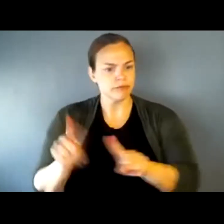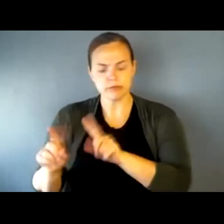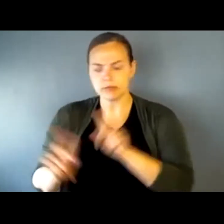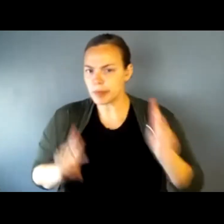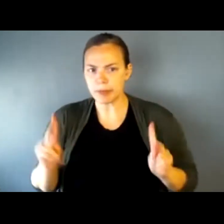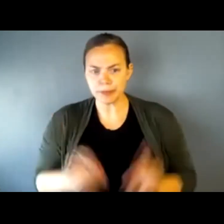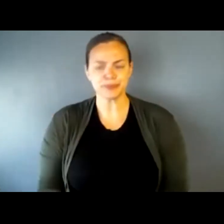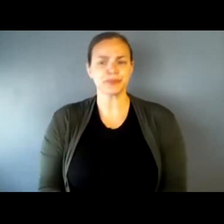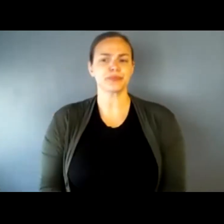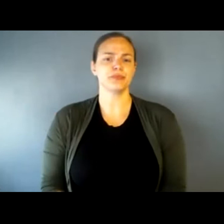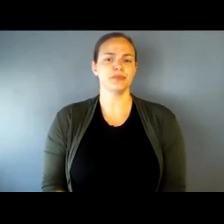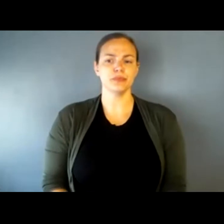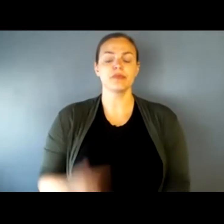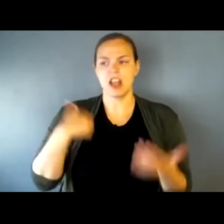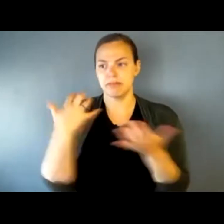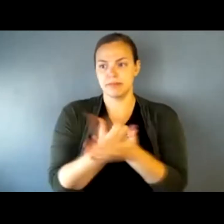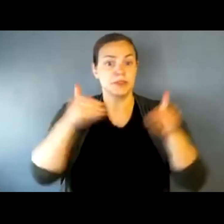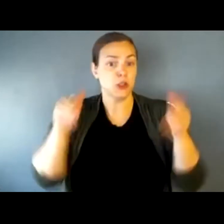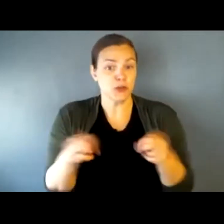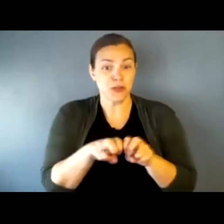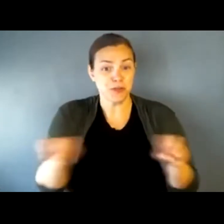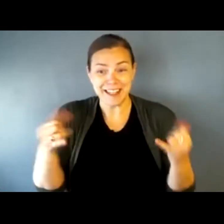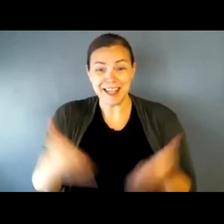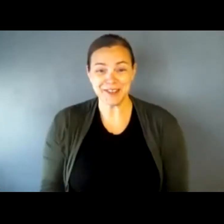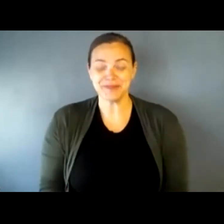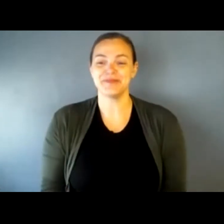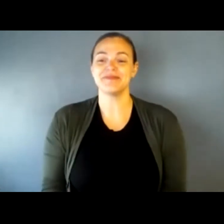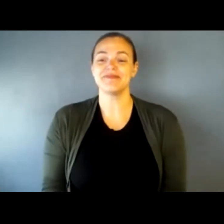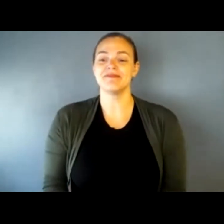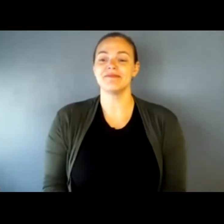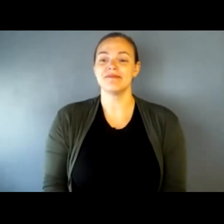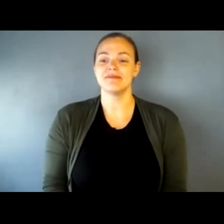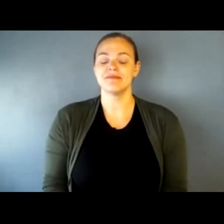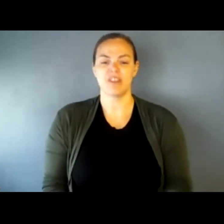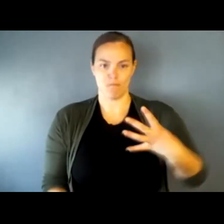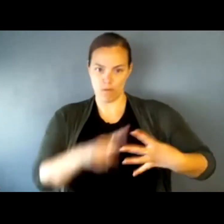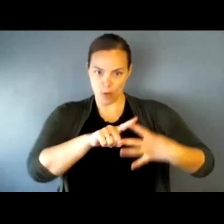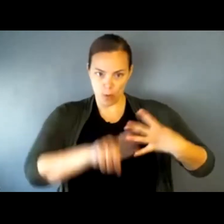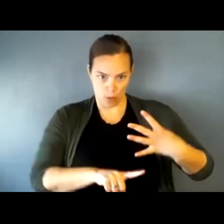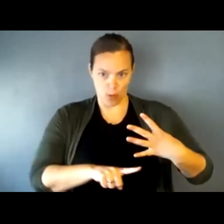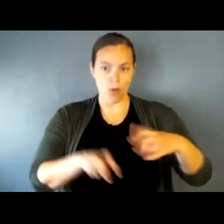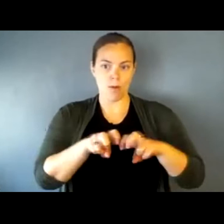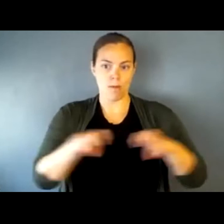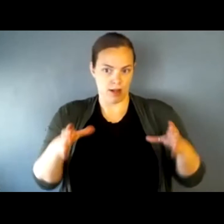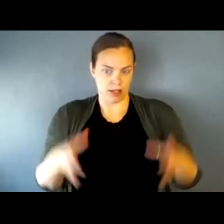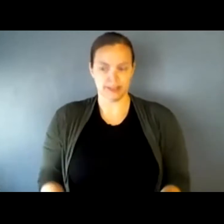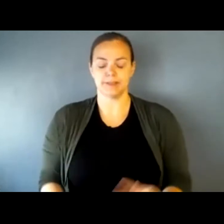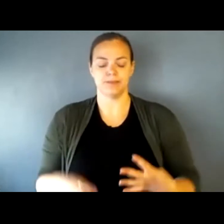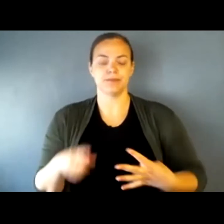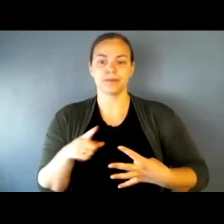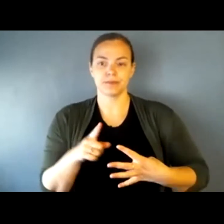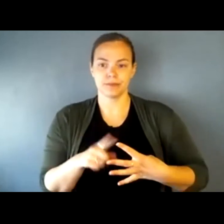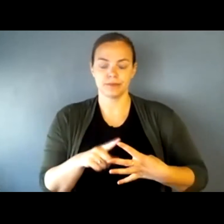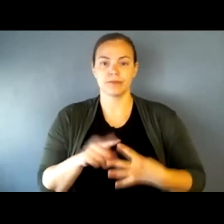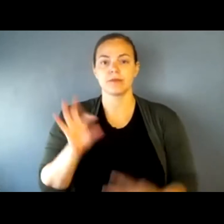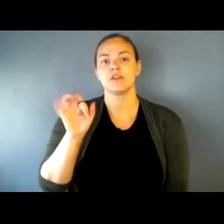people whom I will introduce now. So our panelists, we have 4 panelists today. We are going to be joined by